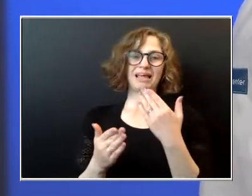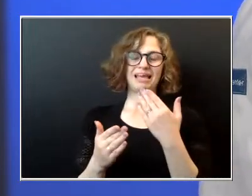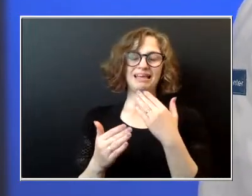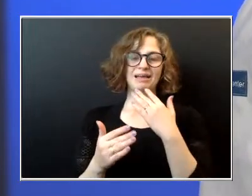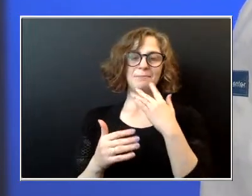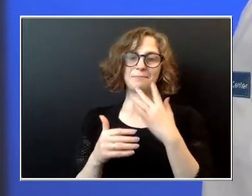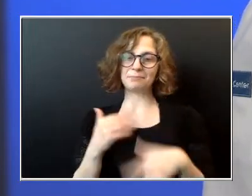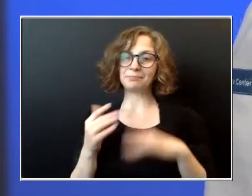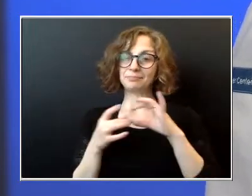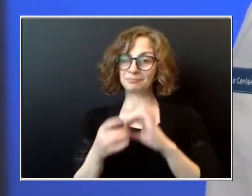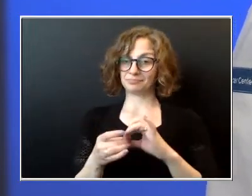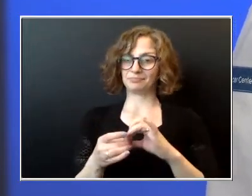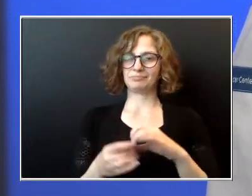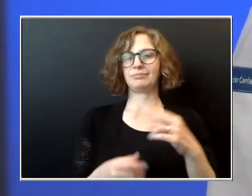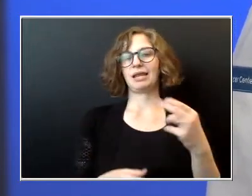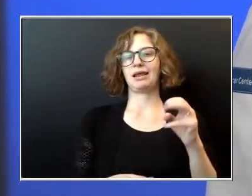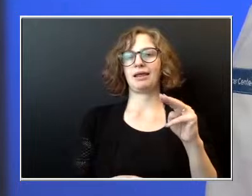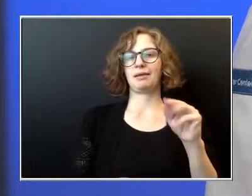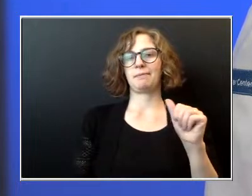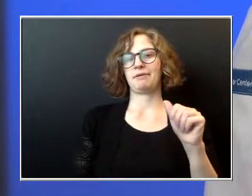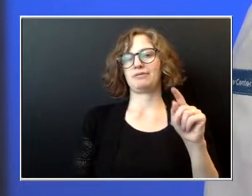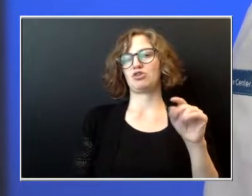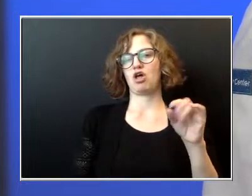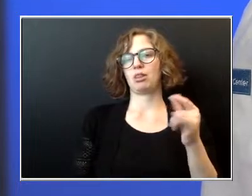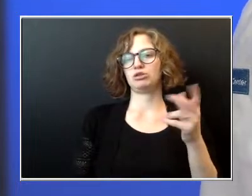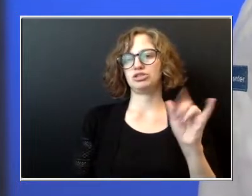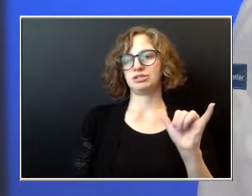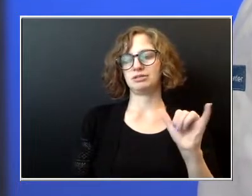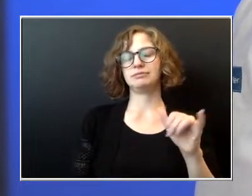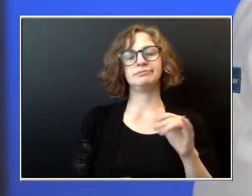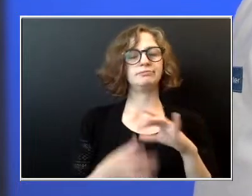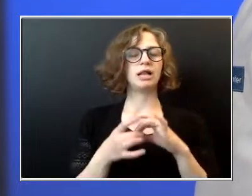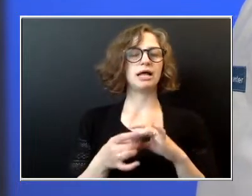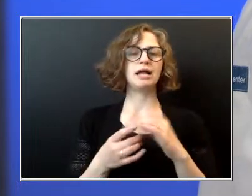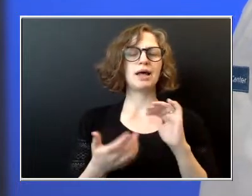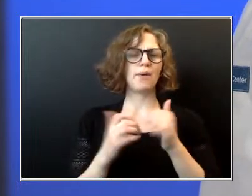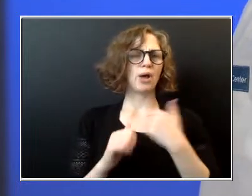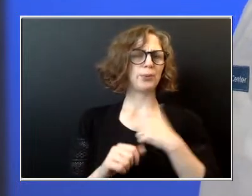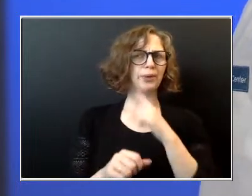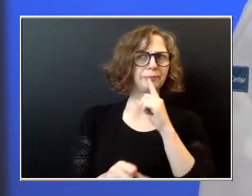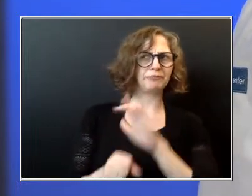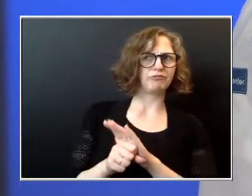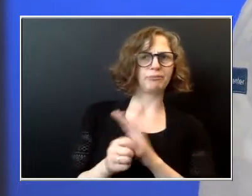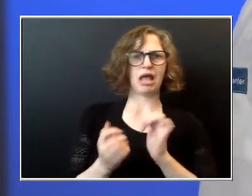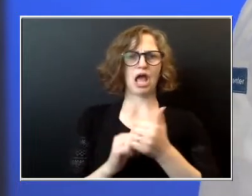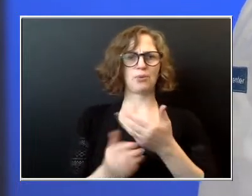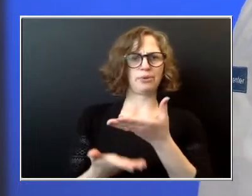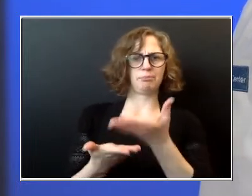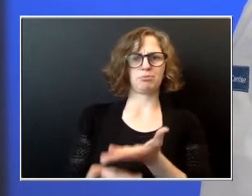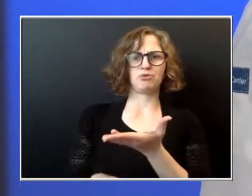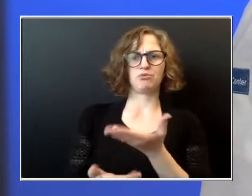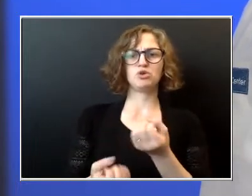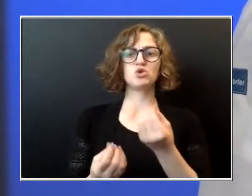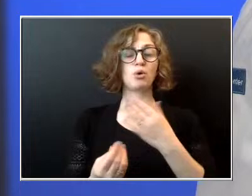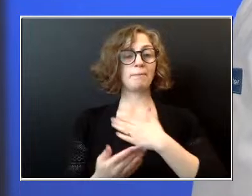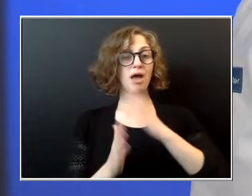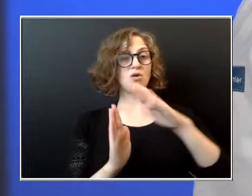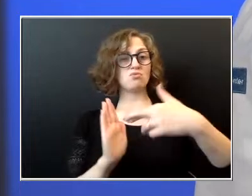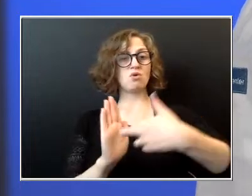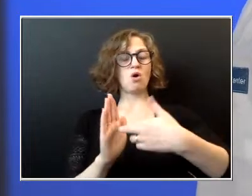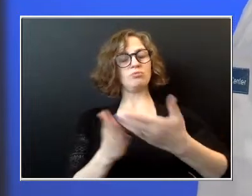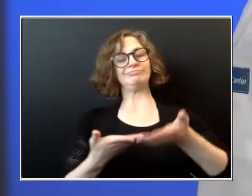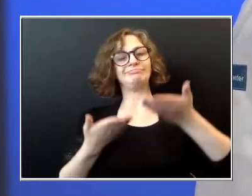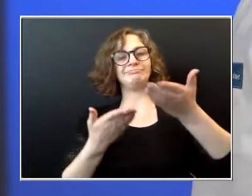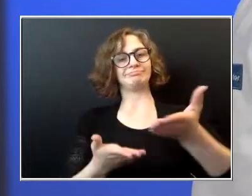And how do we confirm that? How do we prove it? And so my role was really to recommend additional testing to be able